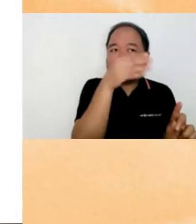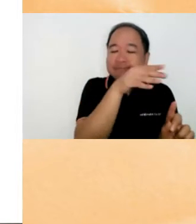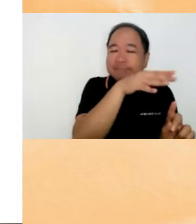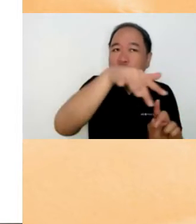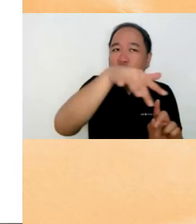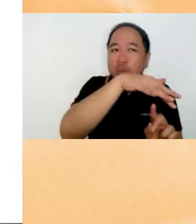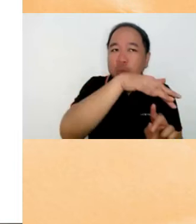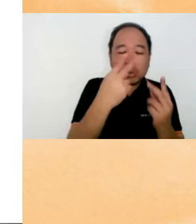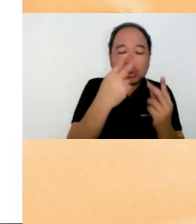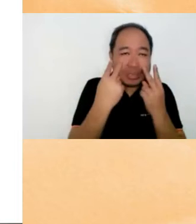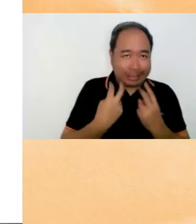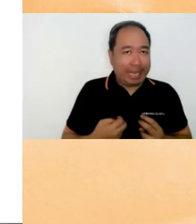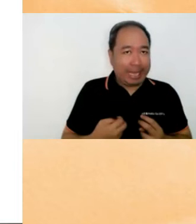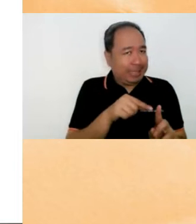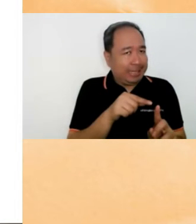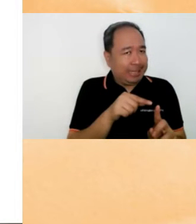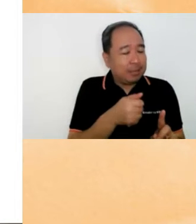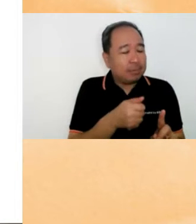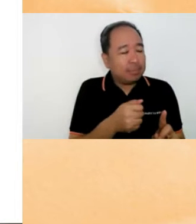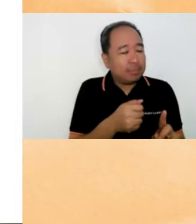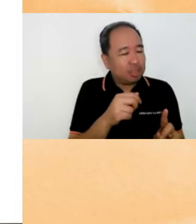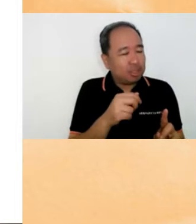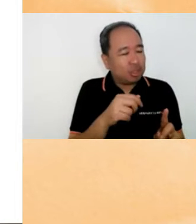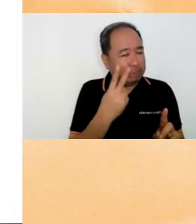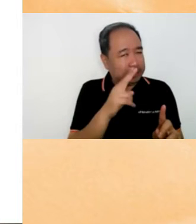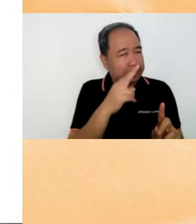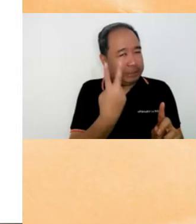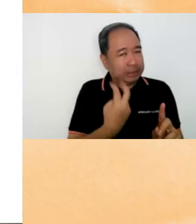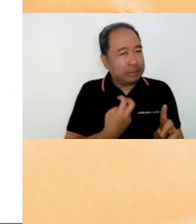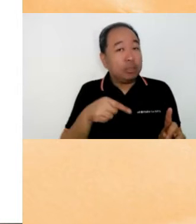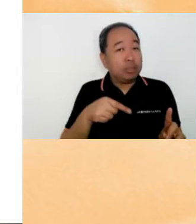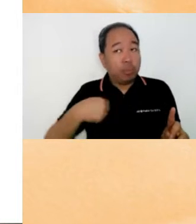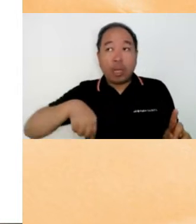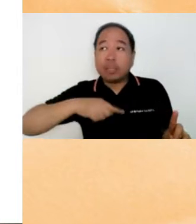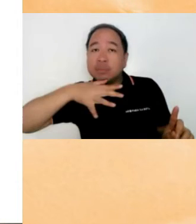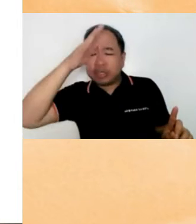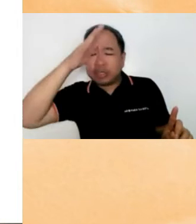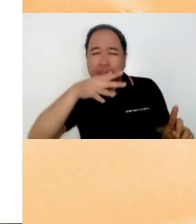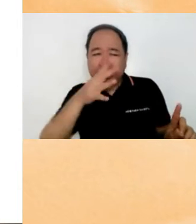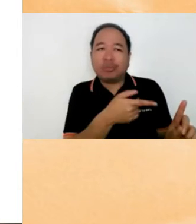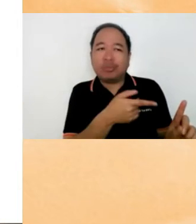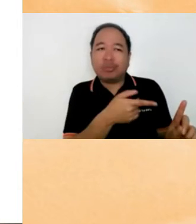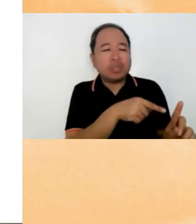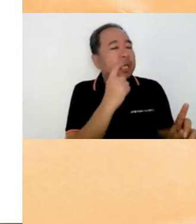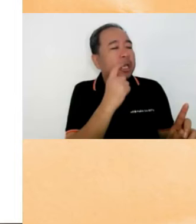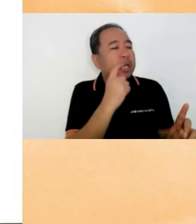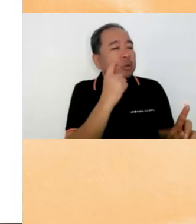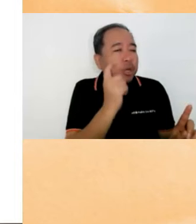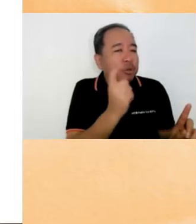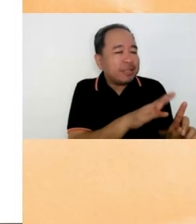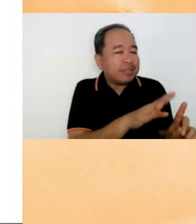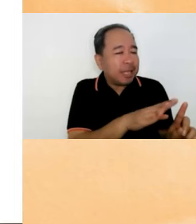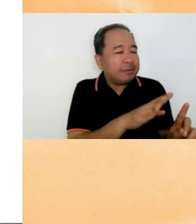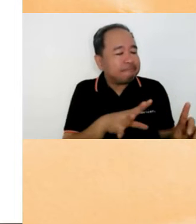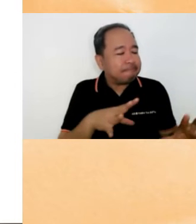We must encourage that recognition of feelings and be sensitive to how the